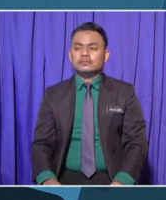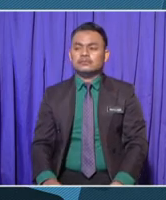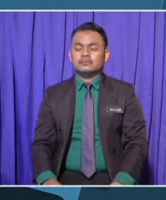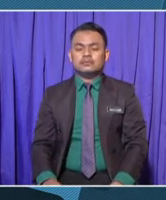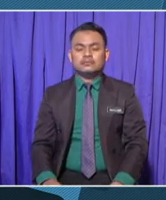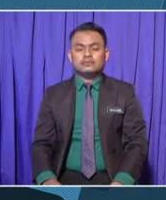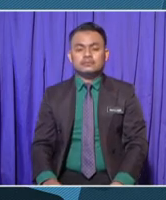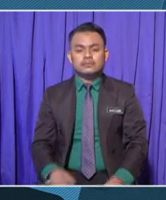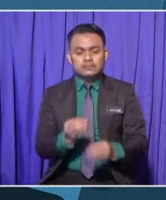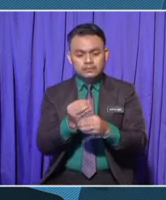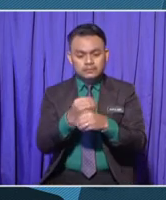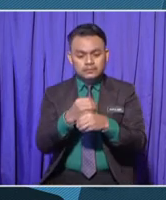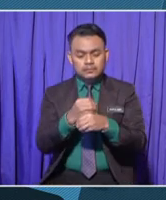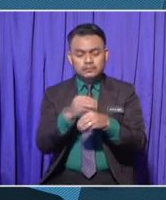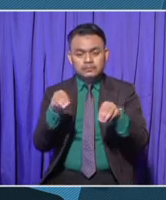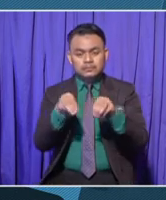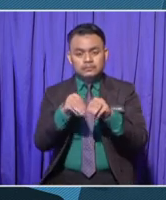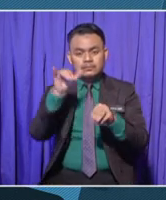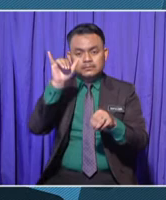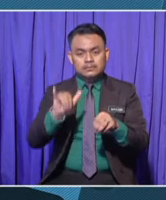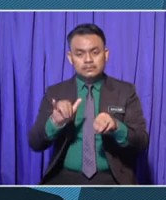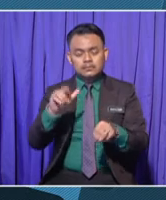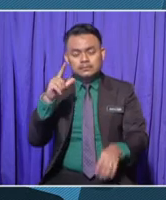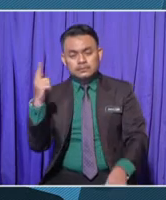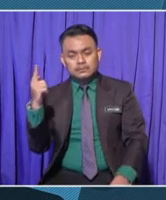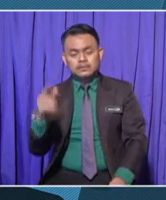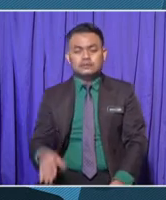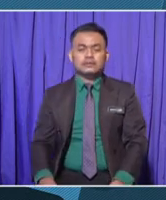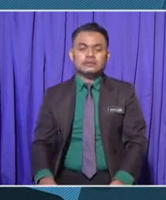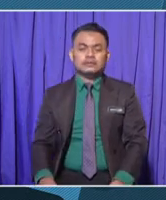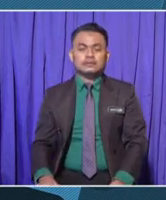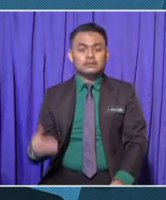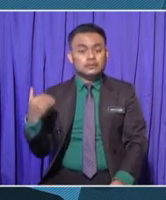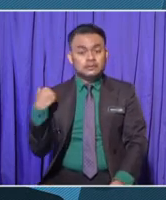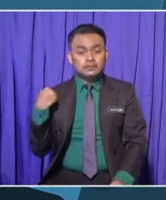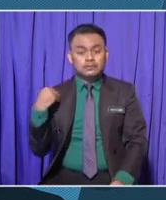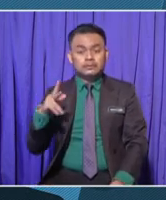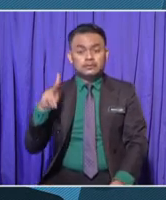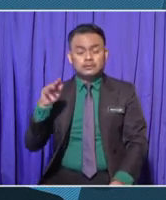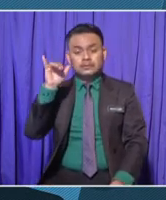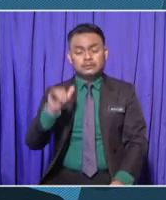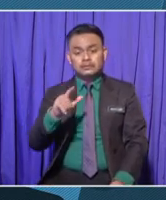different shapes of magnets have different strengths.